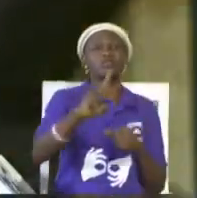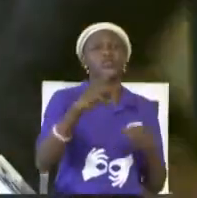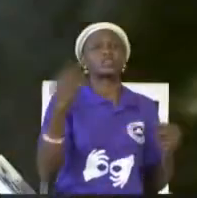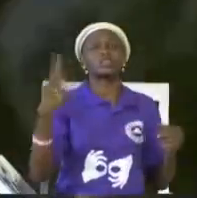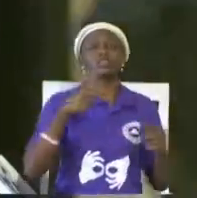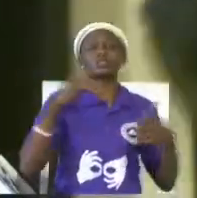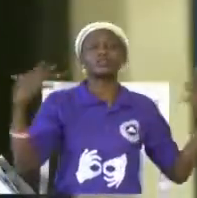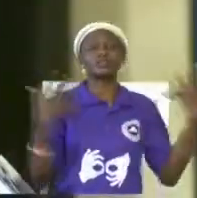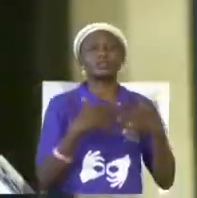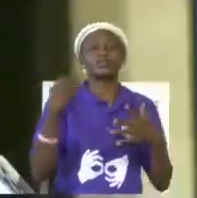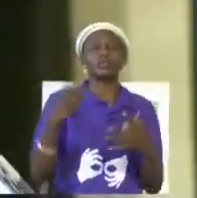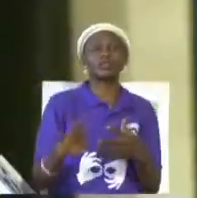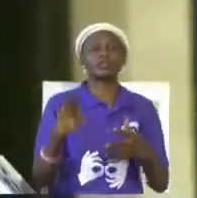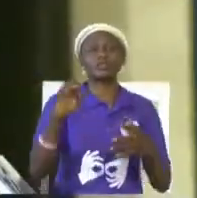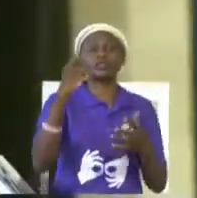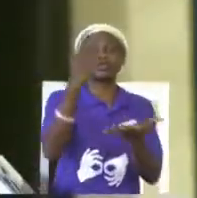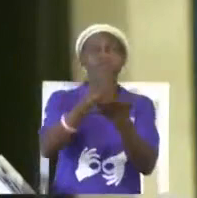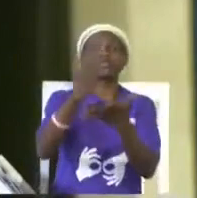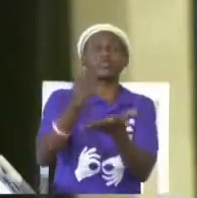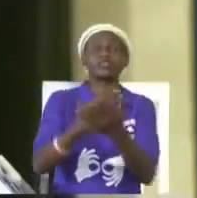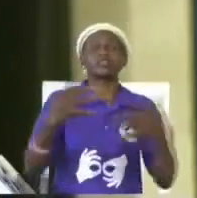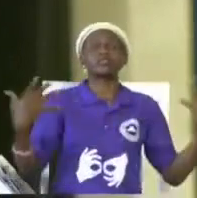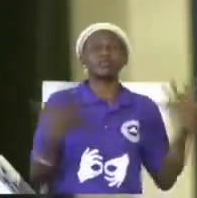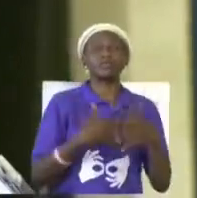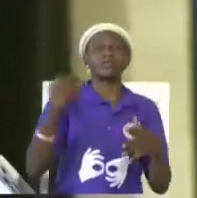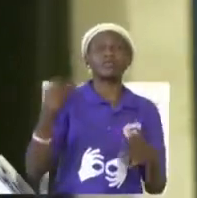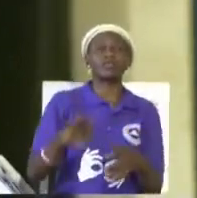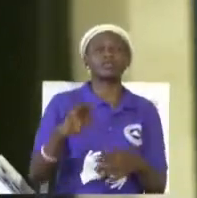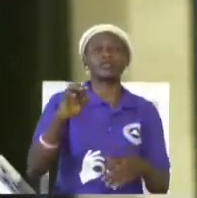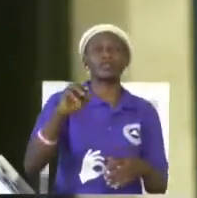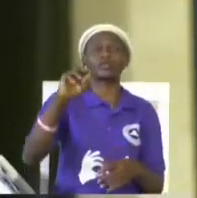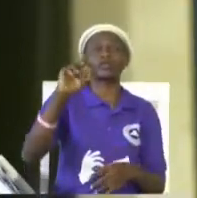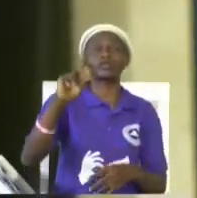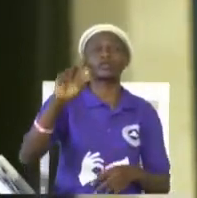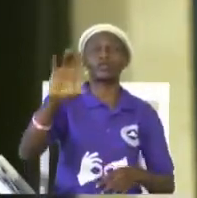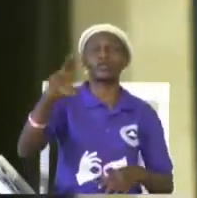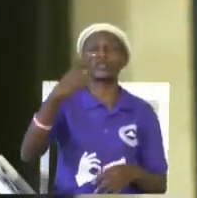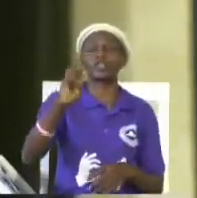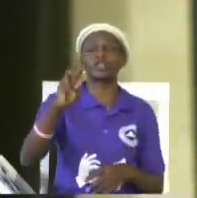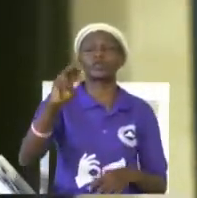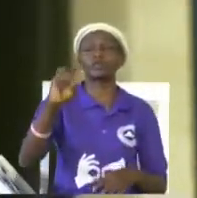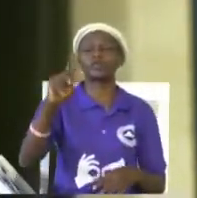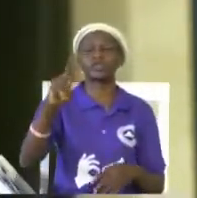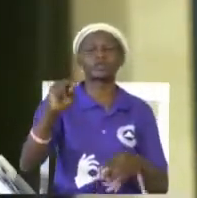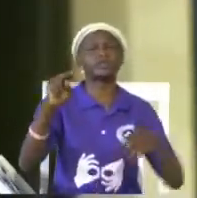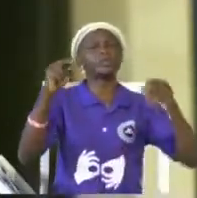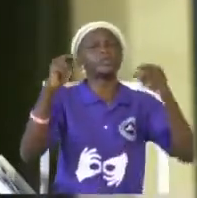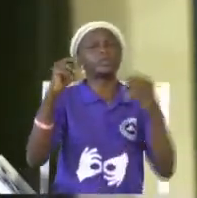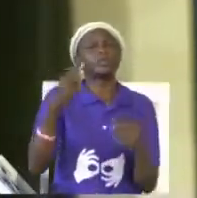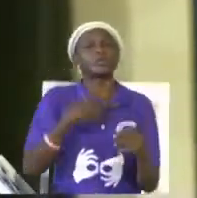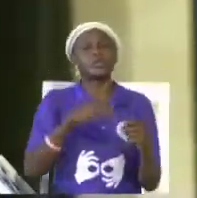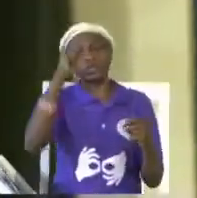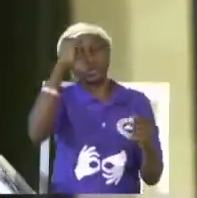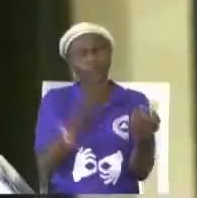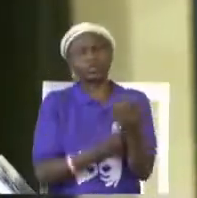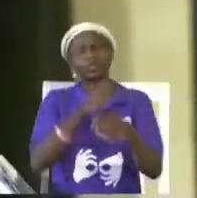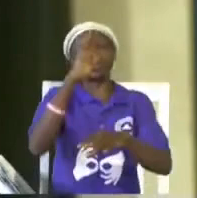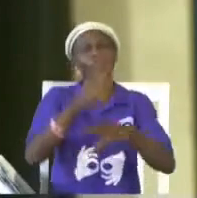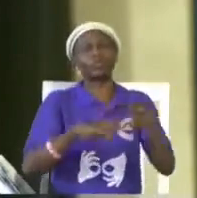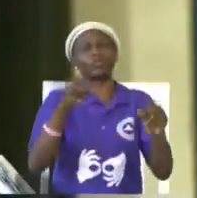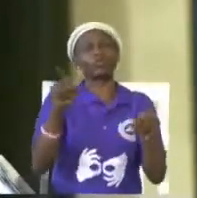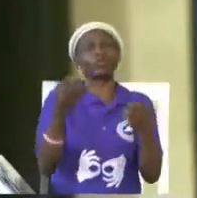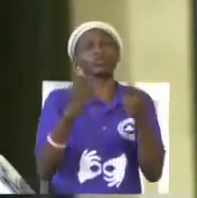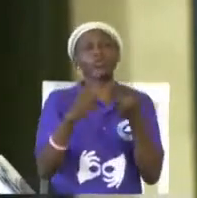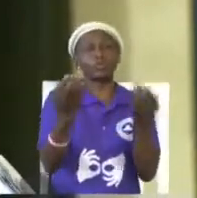was fear of finances. There was fear of chemotherapy. And like my son called me, "Mommy, what do we want as a